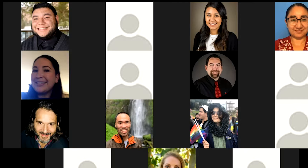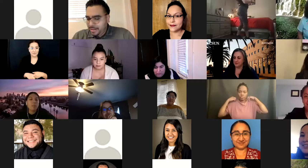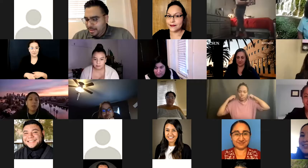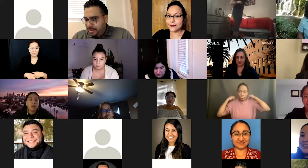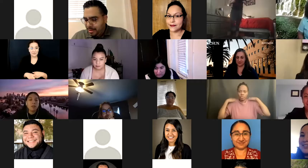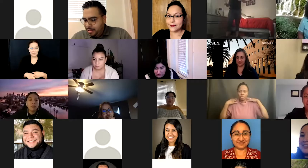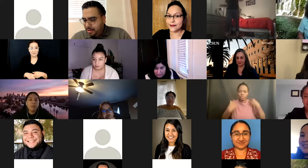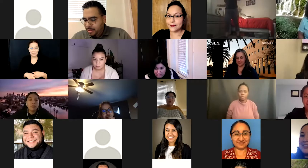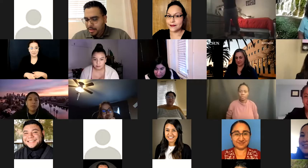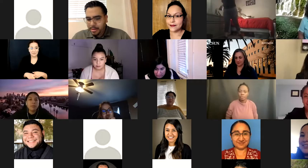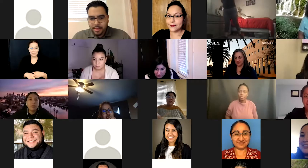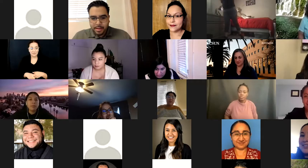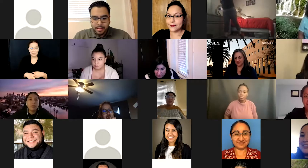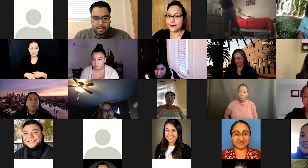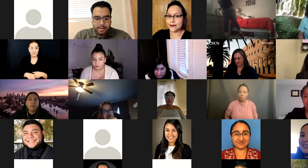Okay.